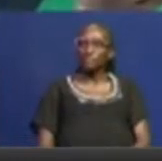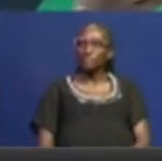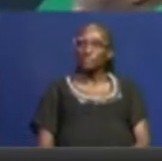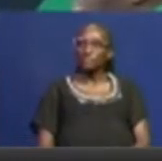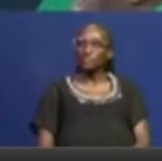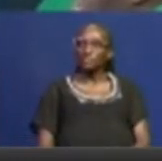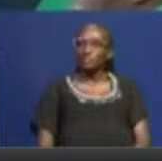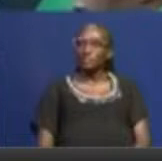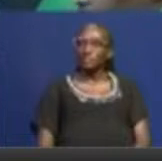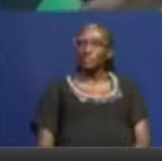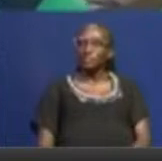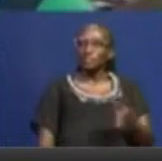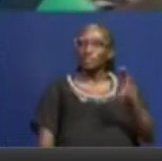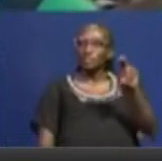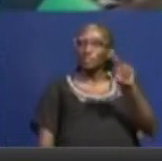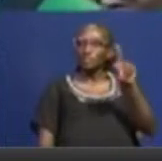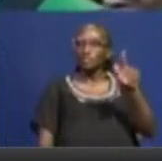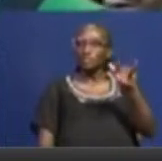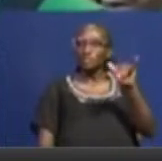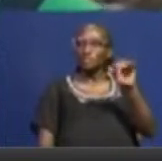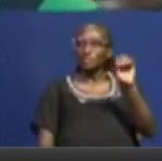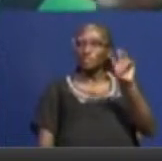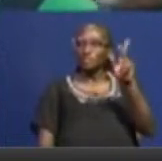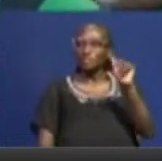Mboni Nzioka Erastus Kevasu.